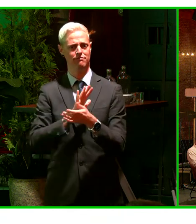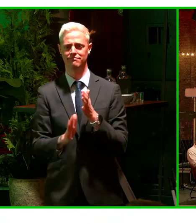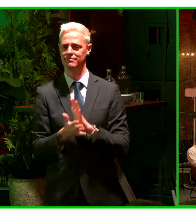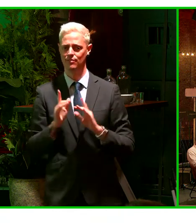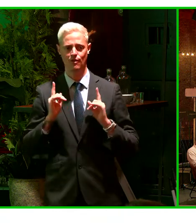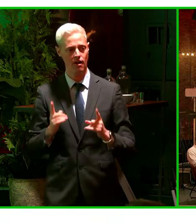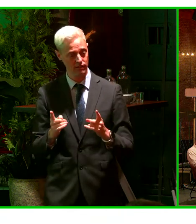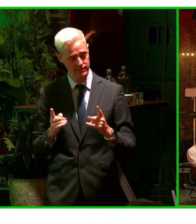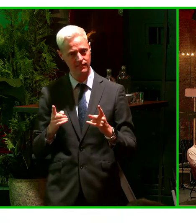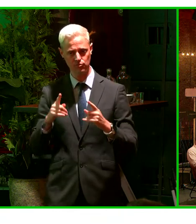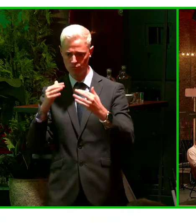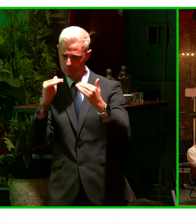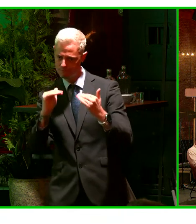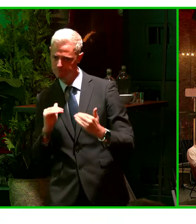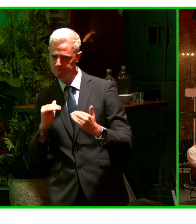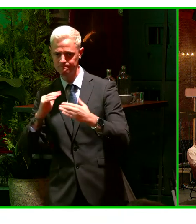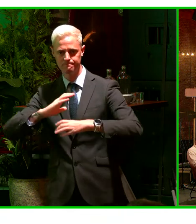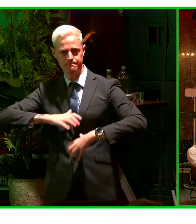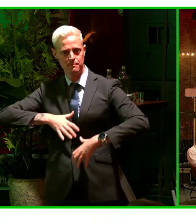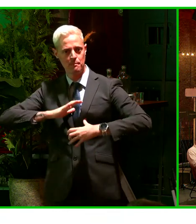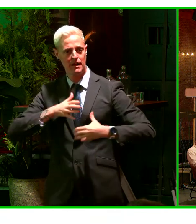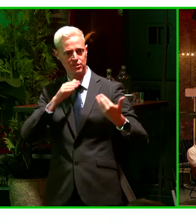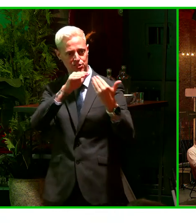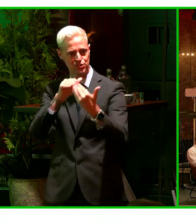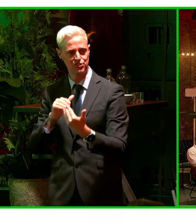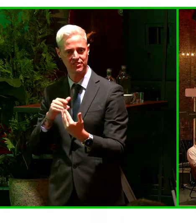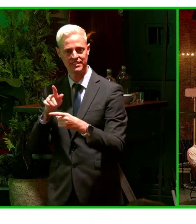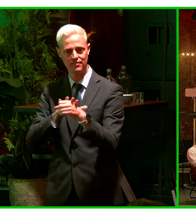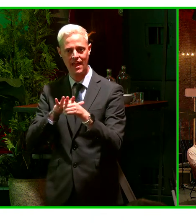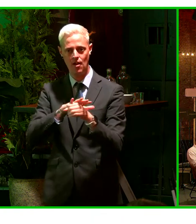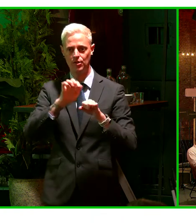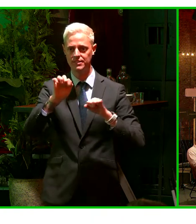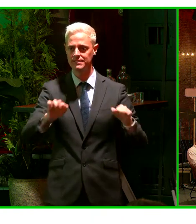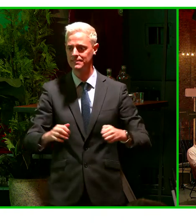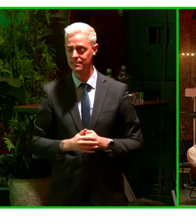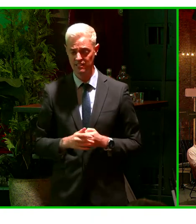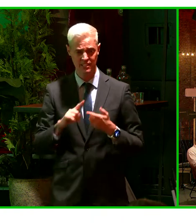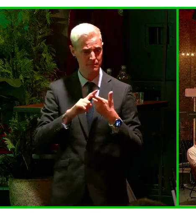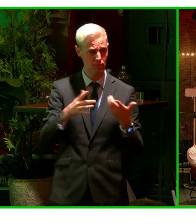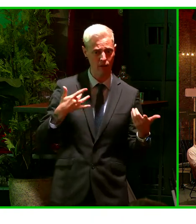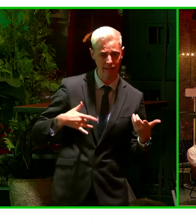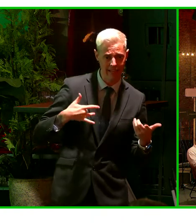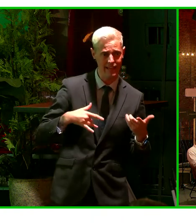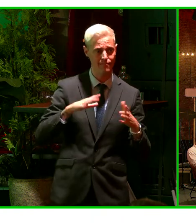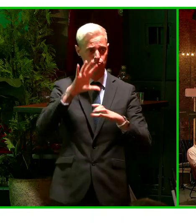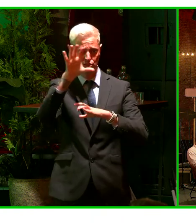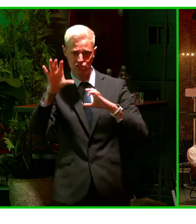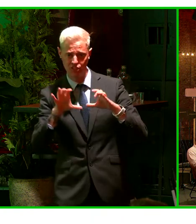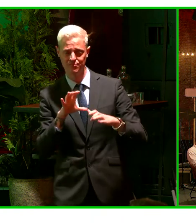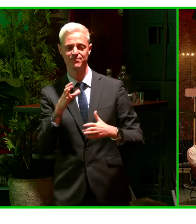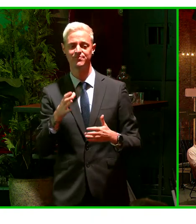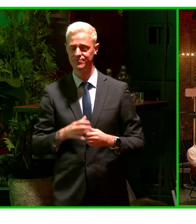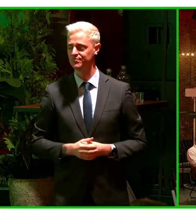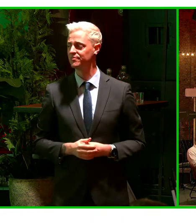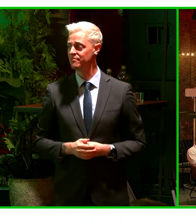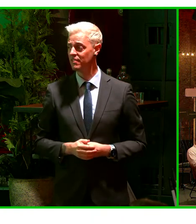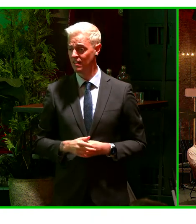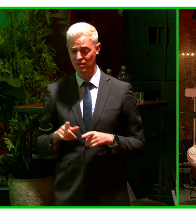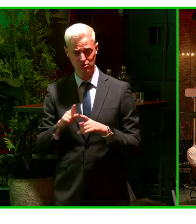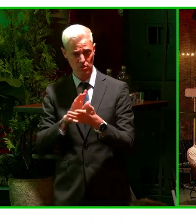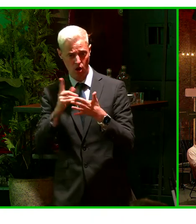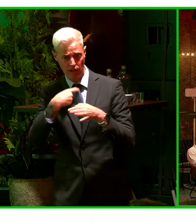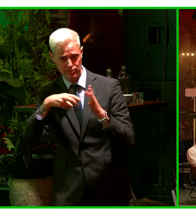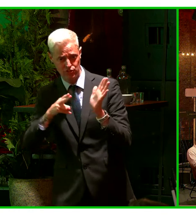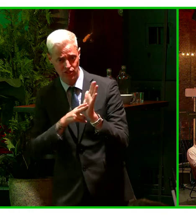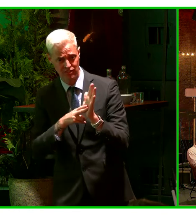already. Decarbonisation will be delivered locally, and it will look different depending on where you are in the region. And the role that hydrogen plays in that will